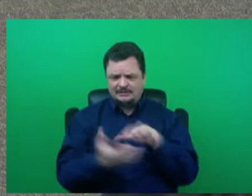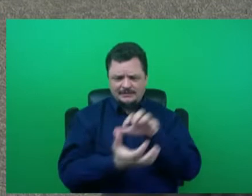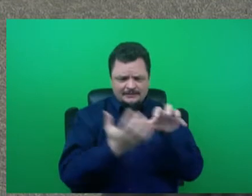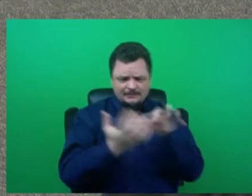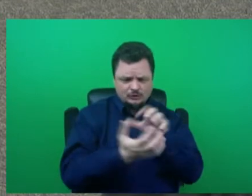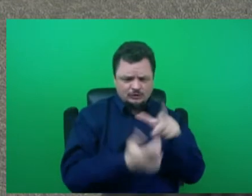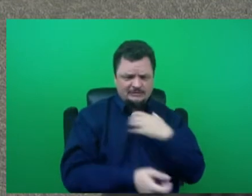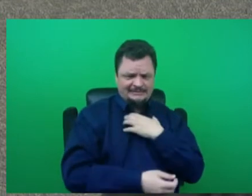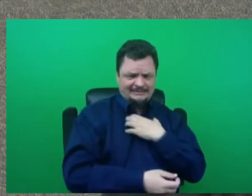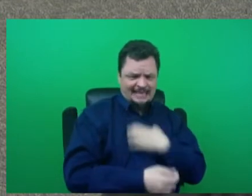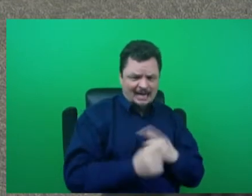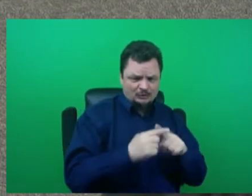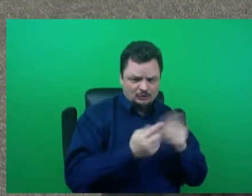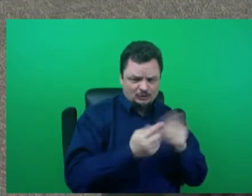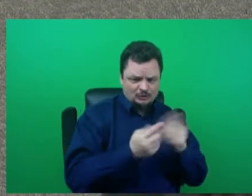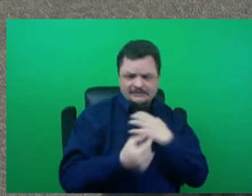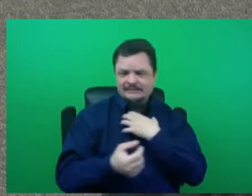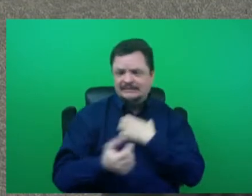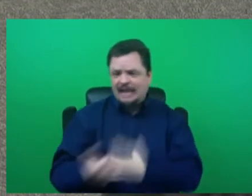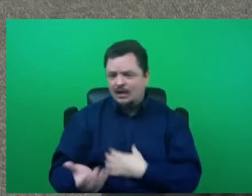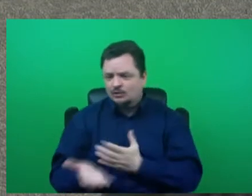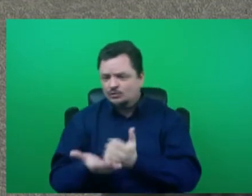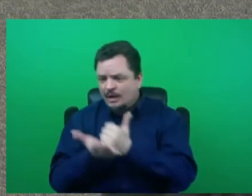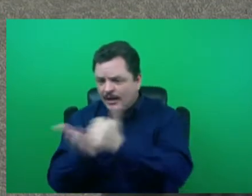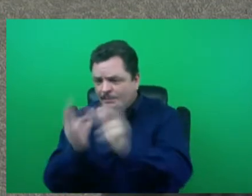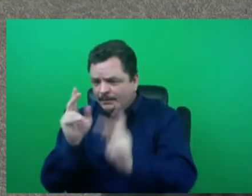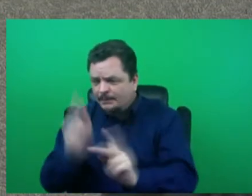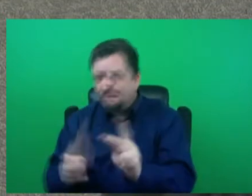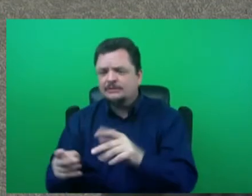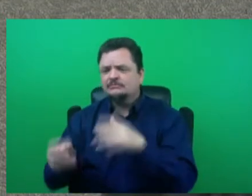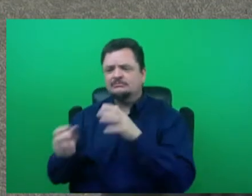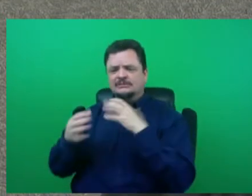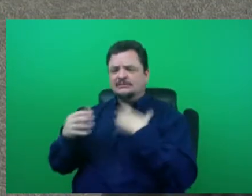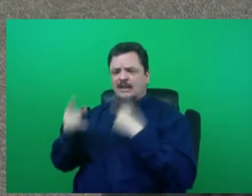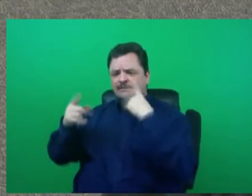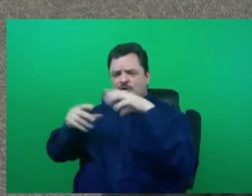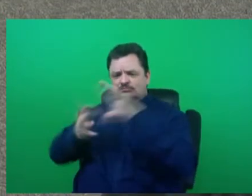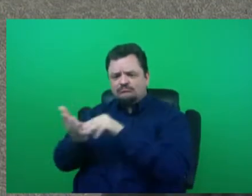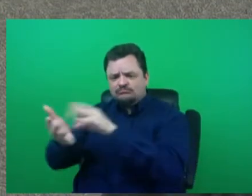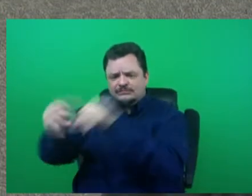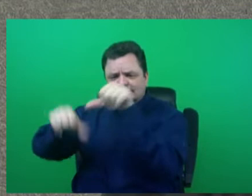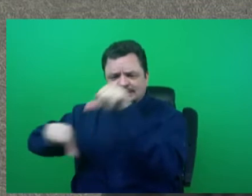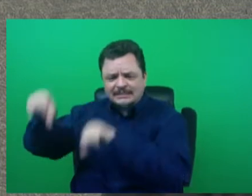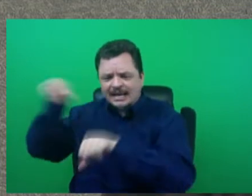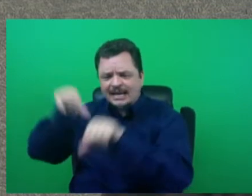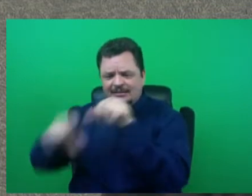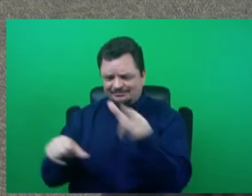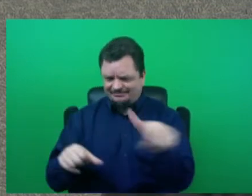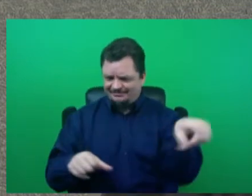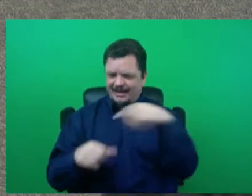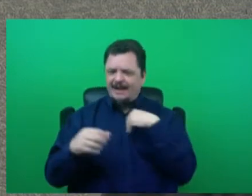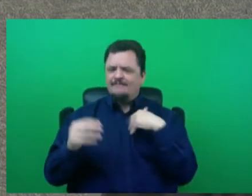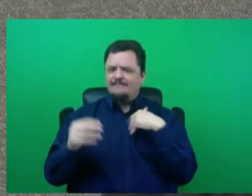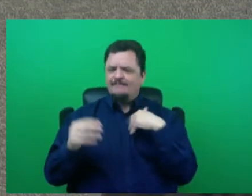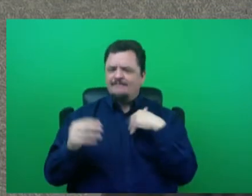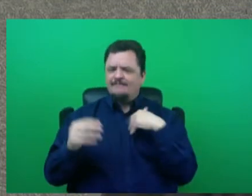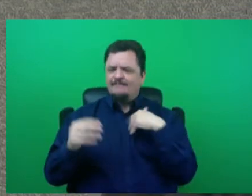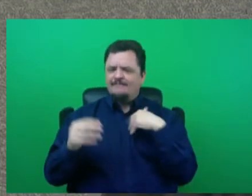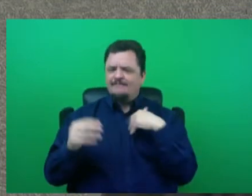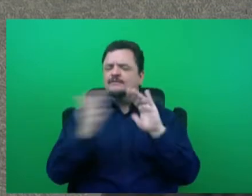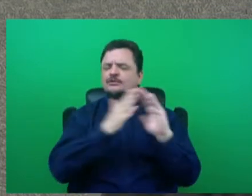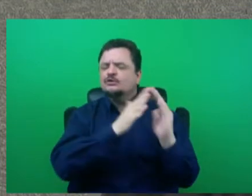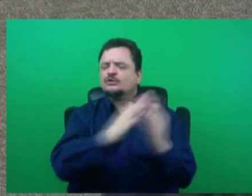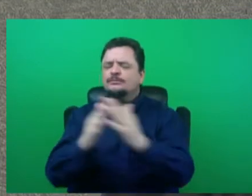people with science, and to have the opportunity to serve the community that we live in. And I'm so grateful for